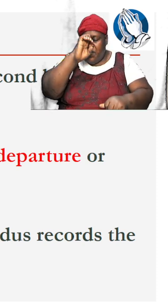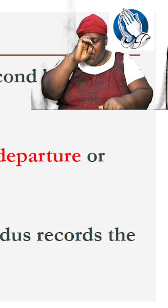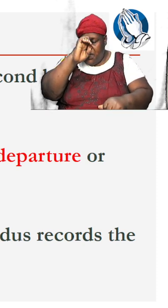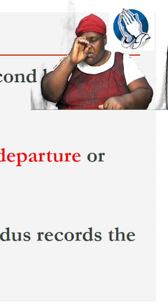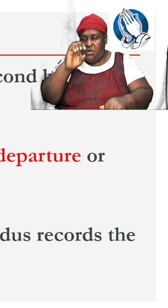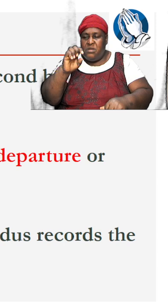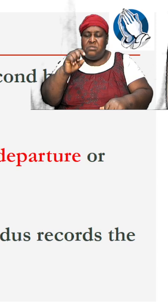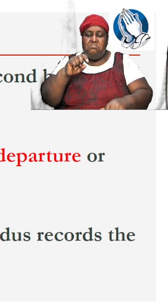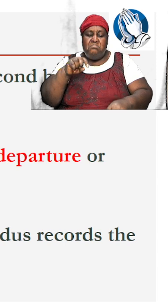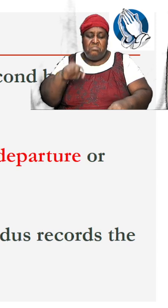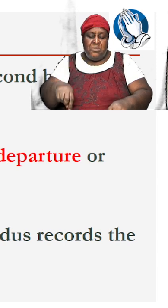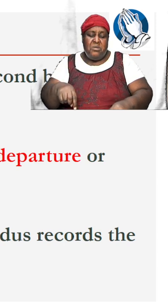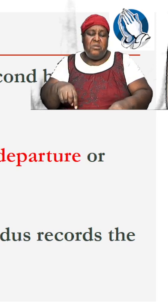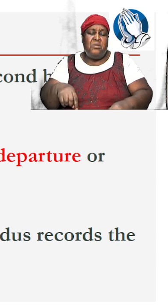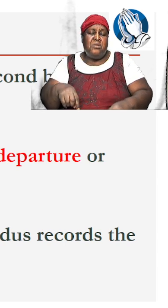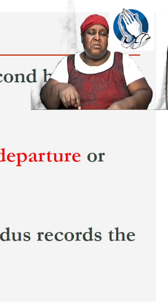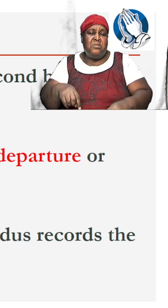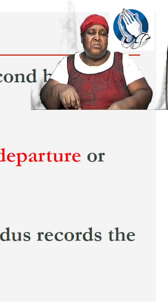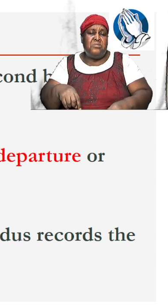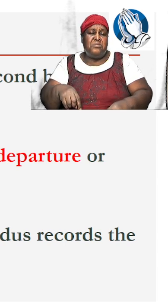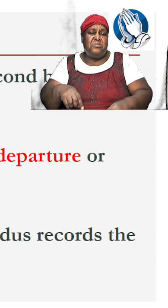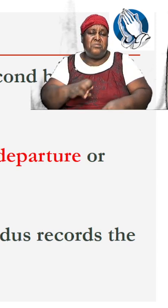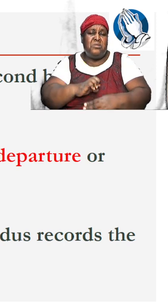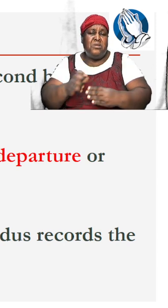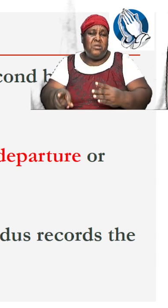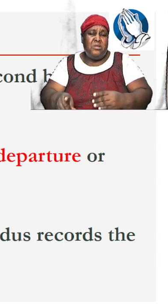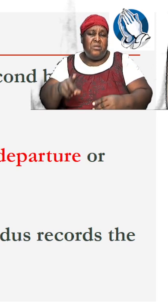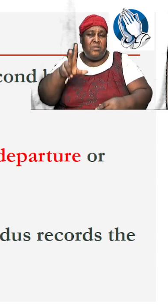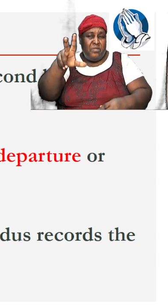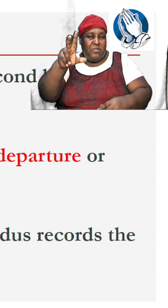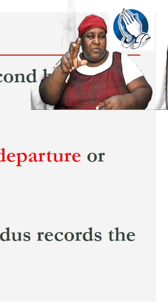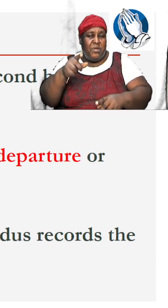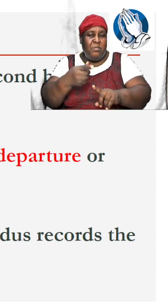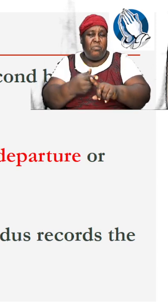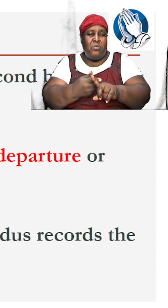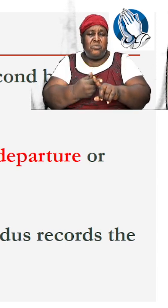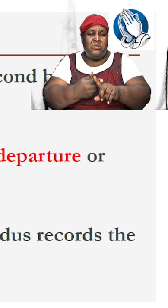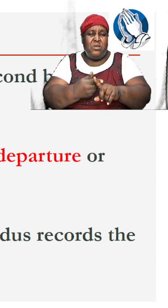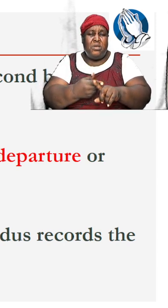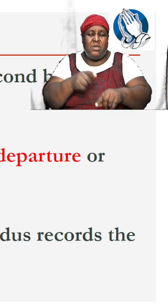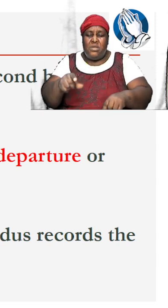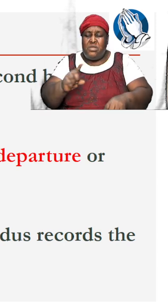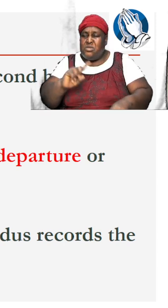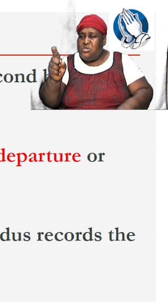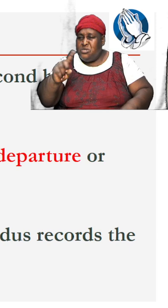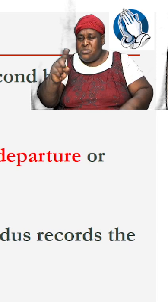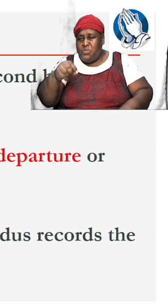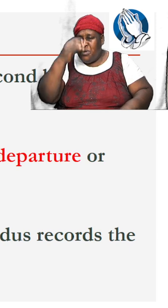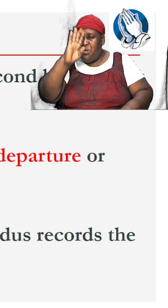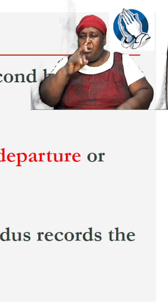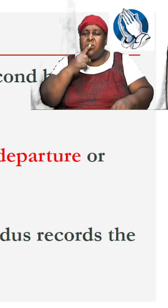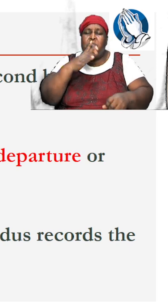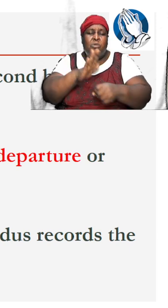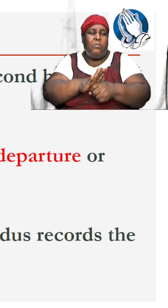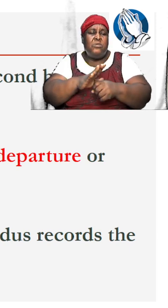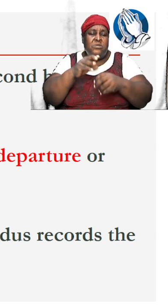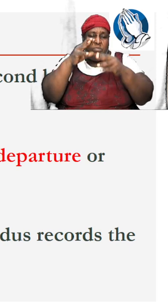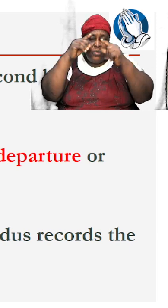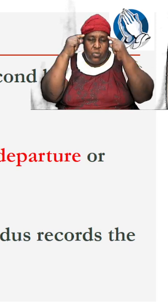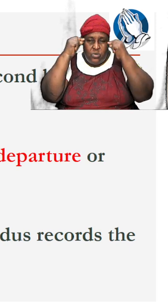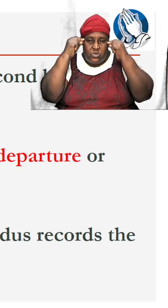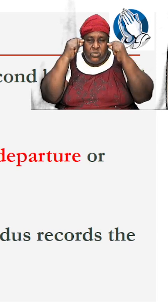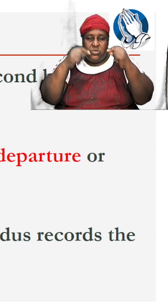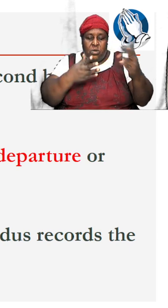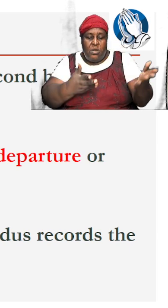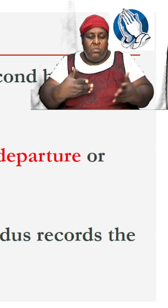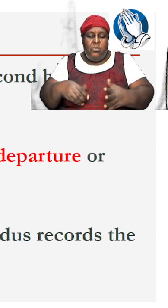3 months. Praise God. And this is where God had promised Moses that he would have brought the people. But God had a plan for